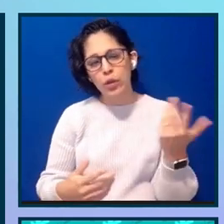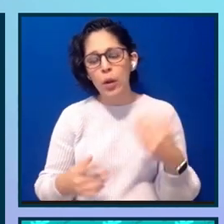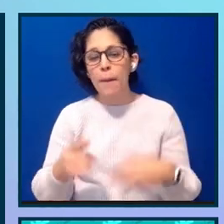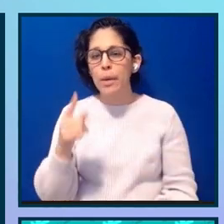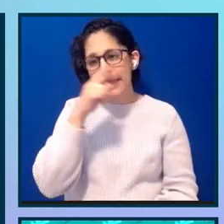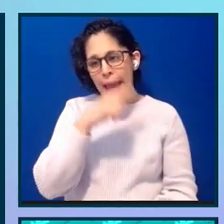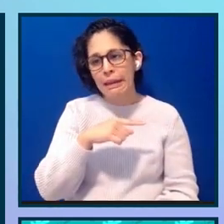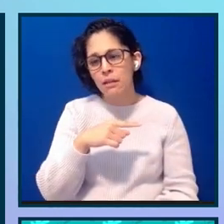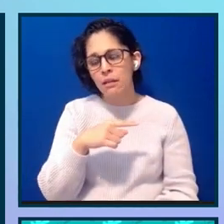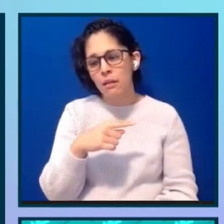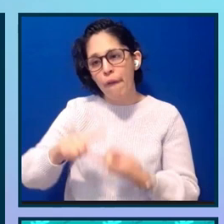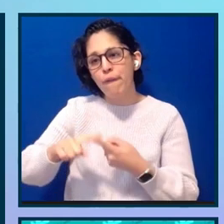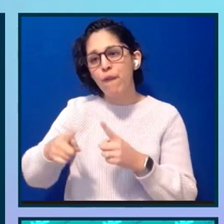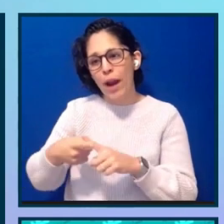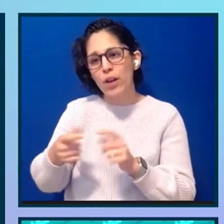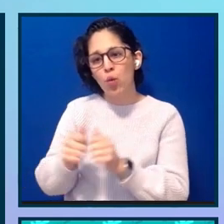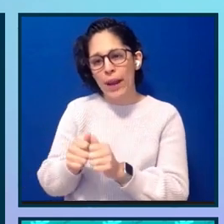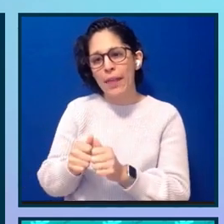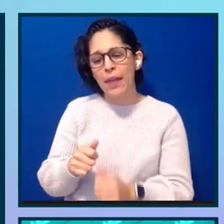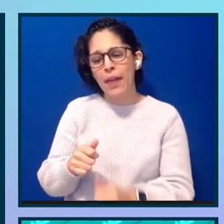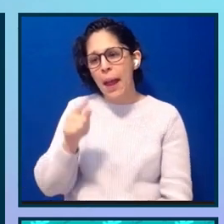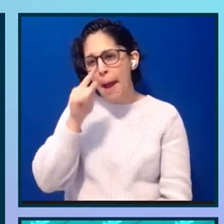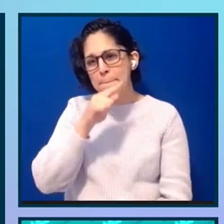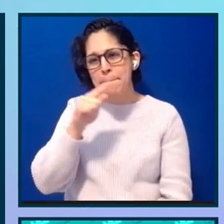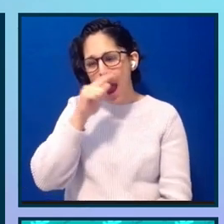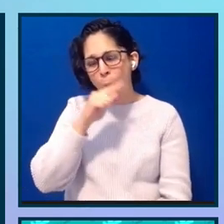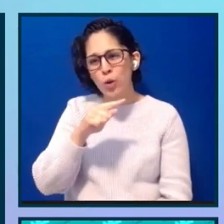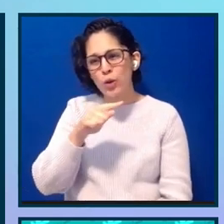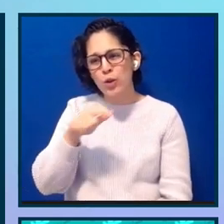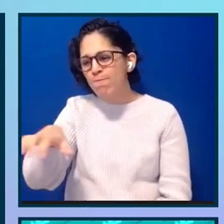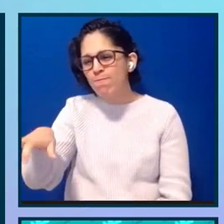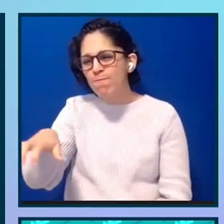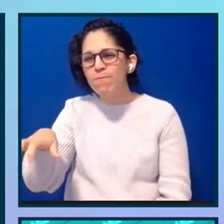a friend with a mouse came over and closed the